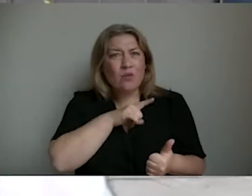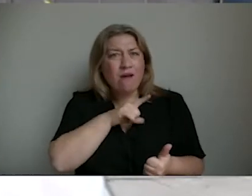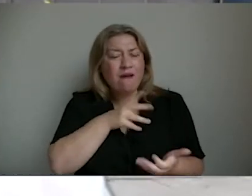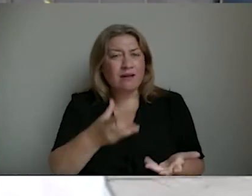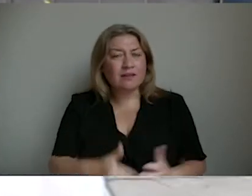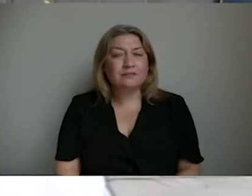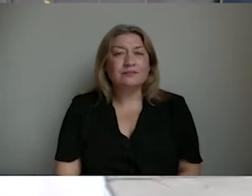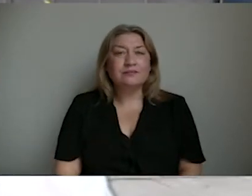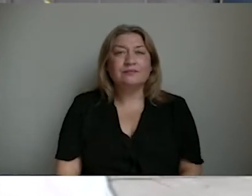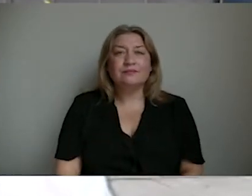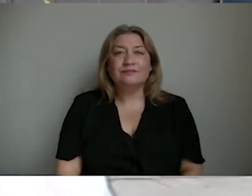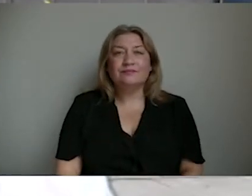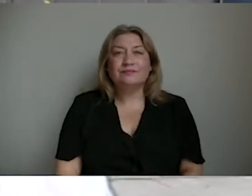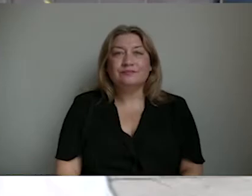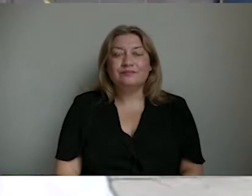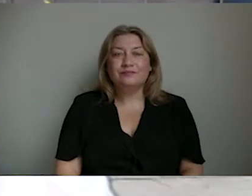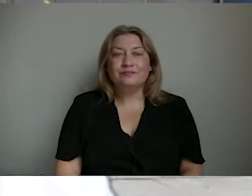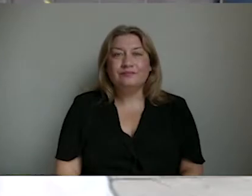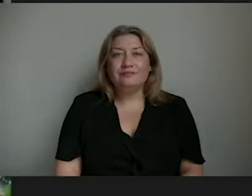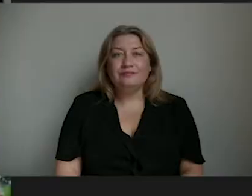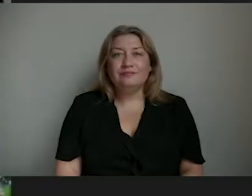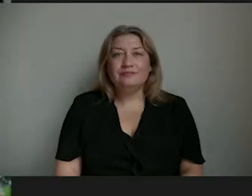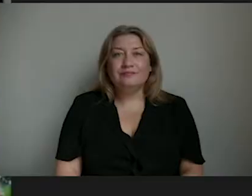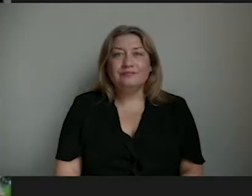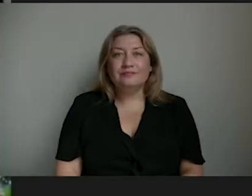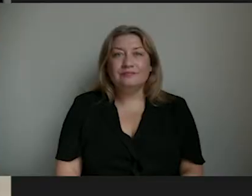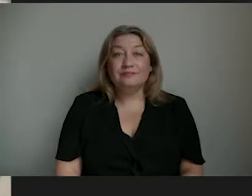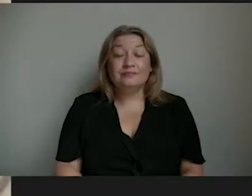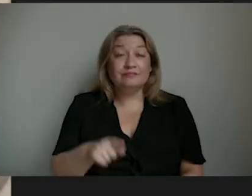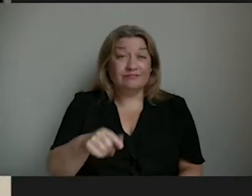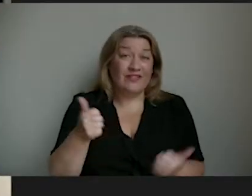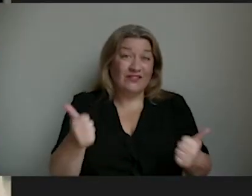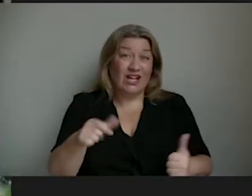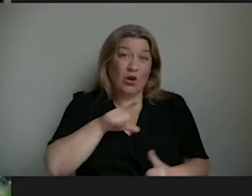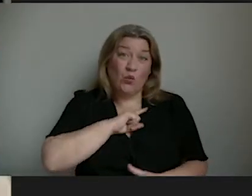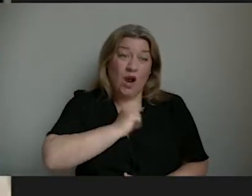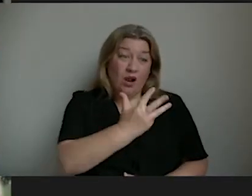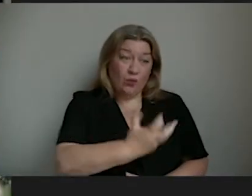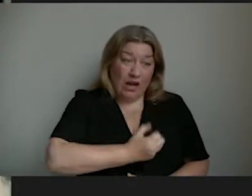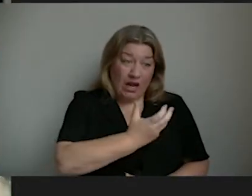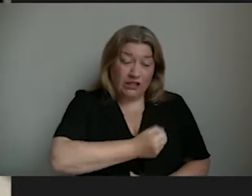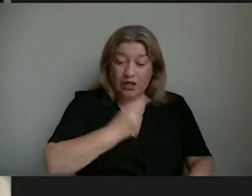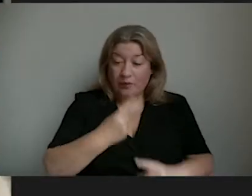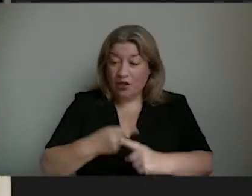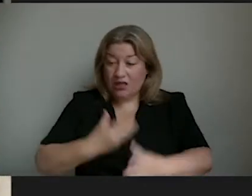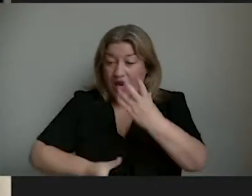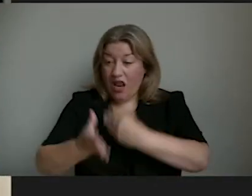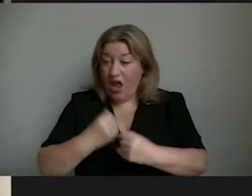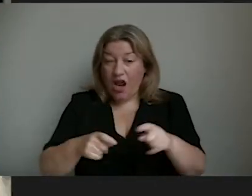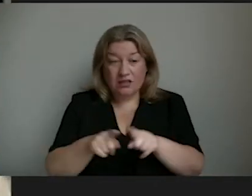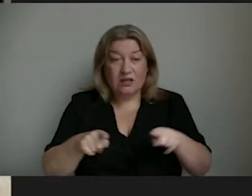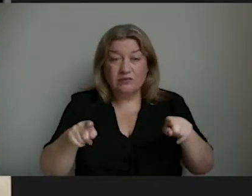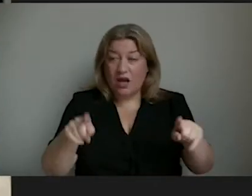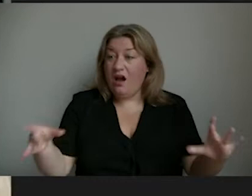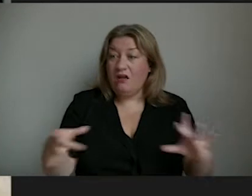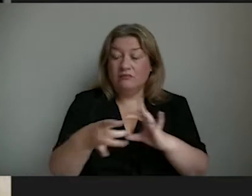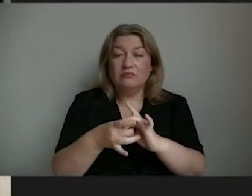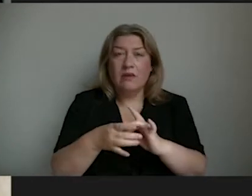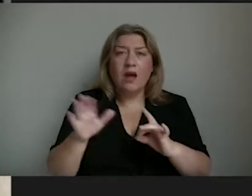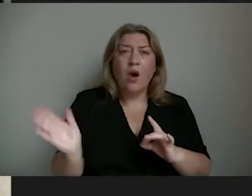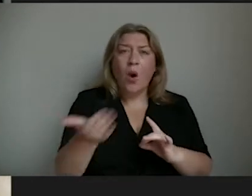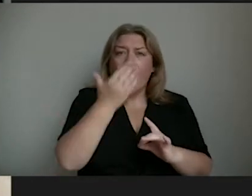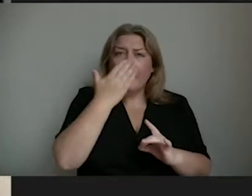good choice for people. Yeah, so an apprenticeship is a great way for people to earn and learn. Not